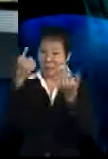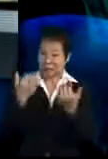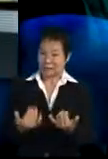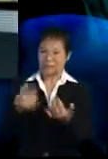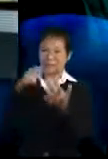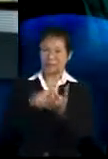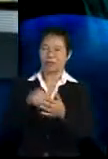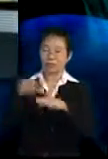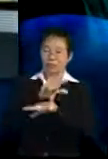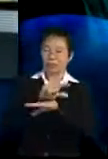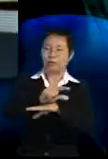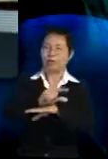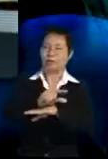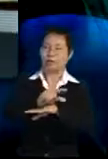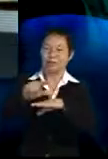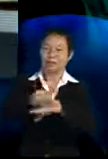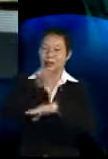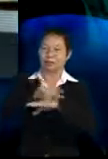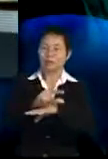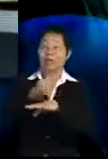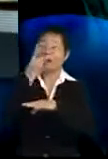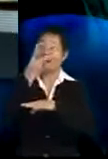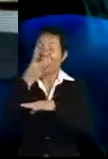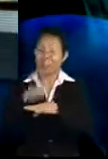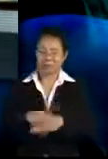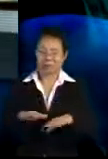we'll use a glass sheet.